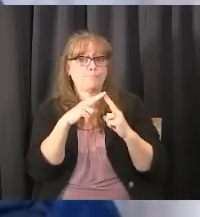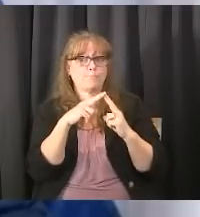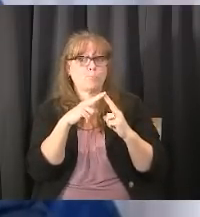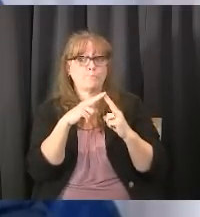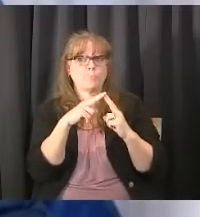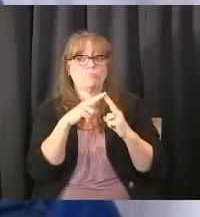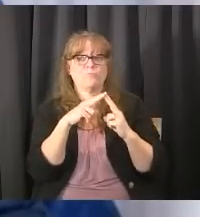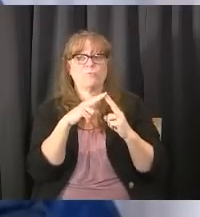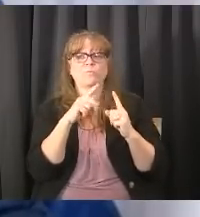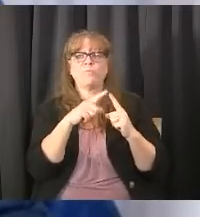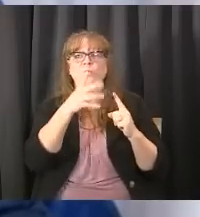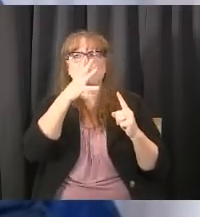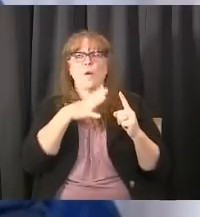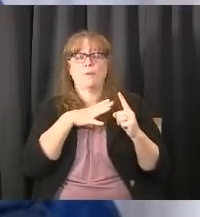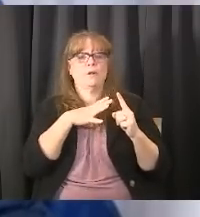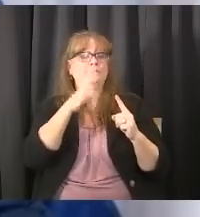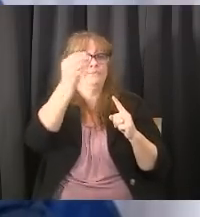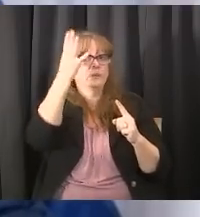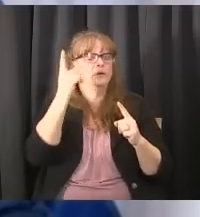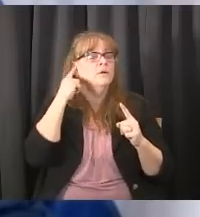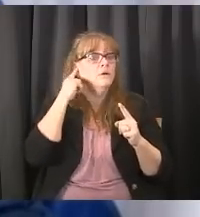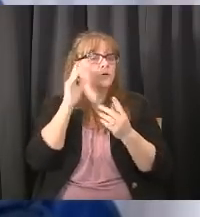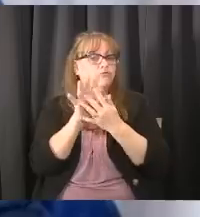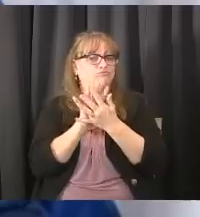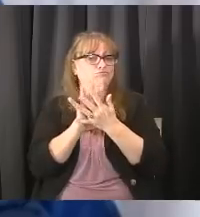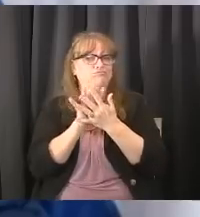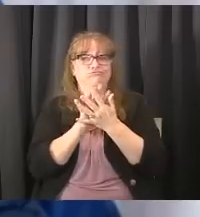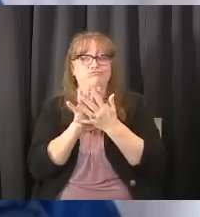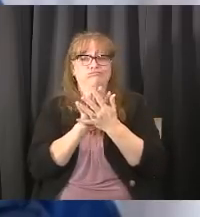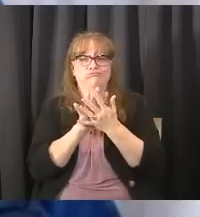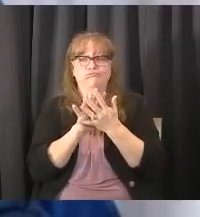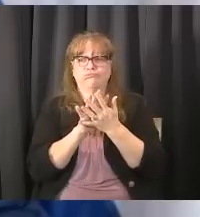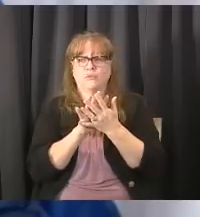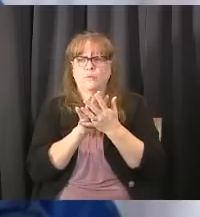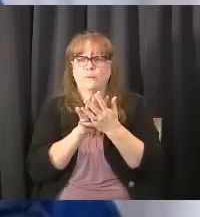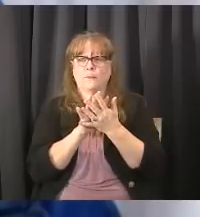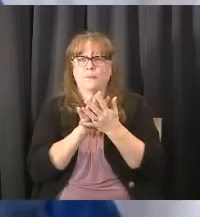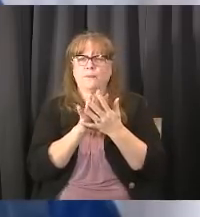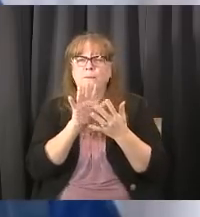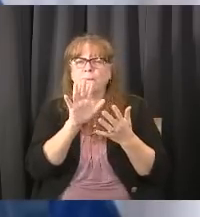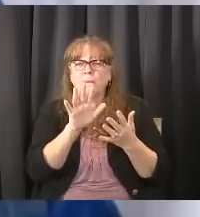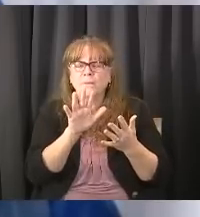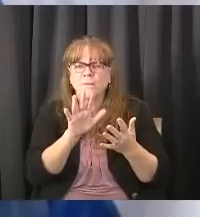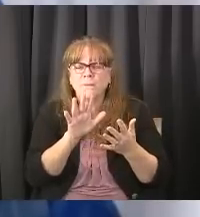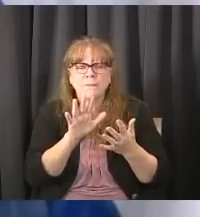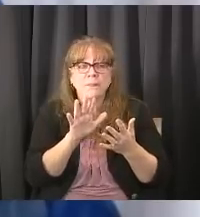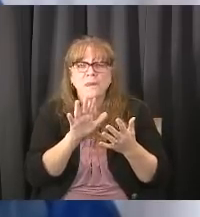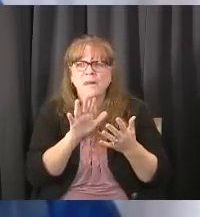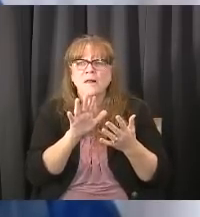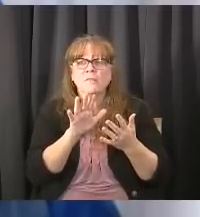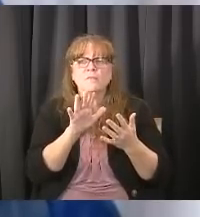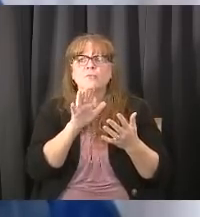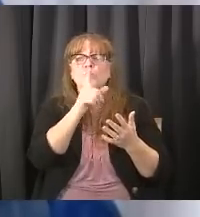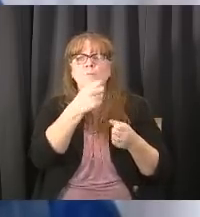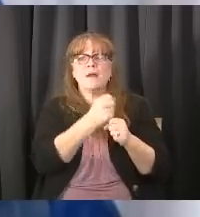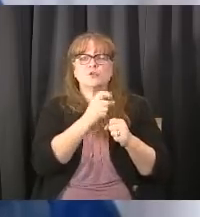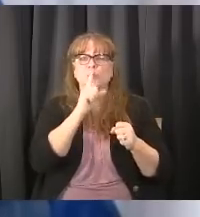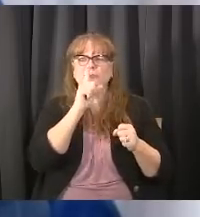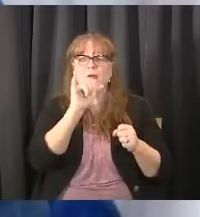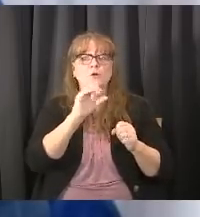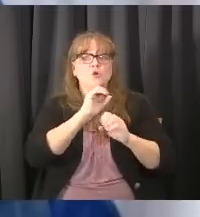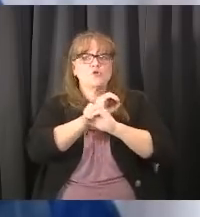you've said about wanting to make sure that no doses are wasted, but we heard last week that some